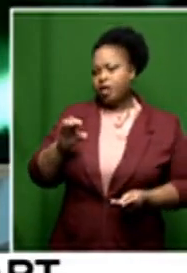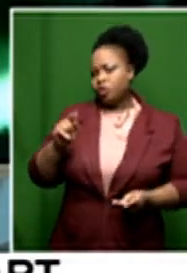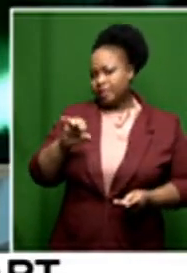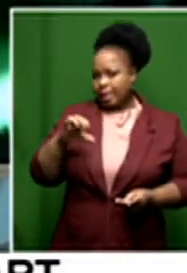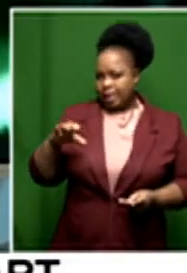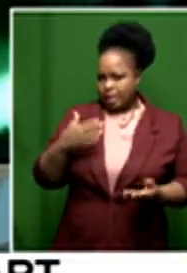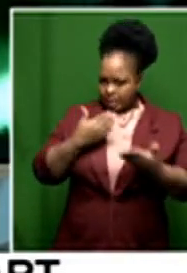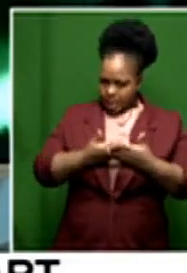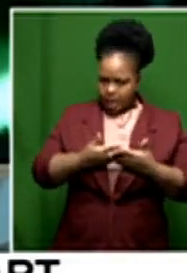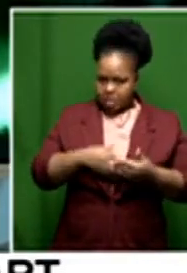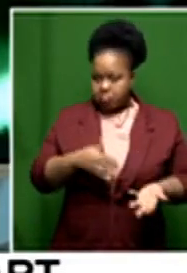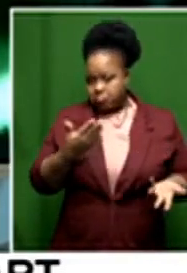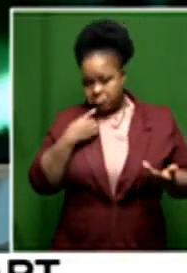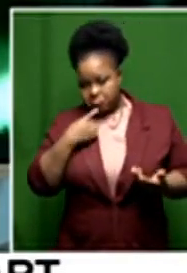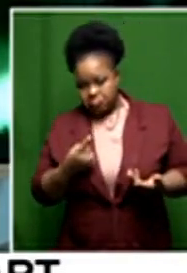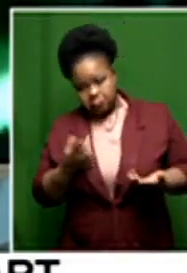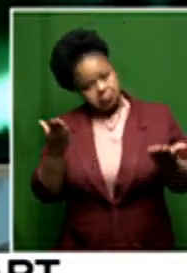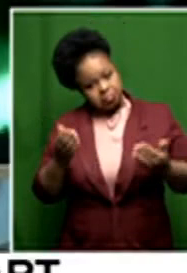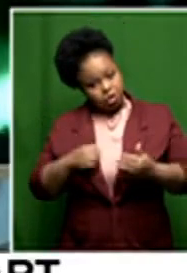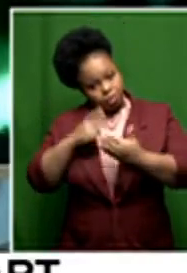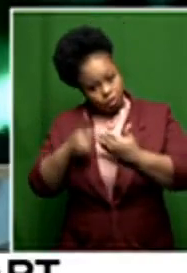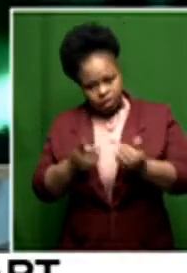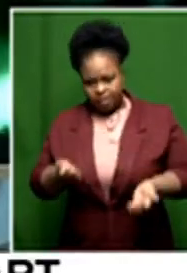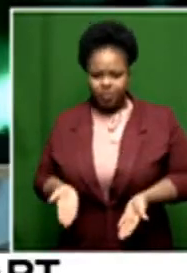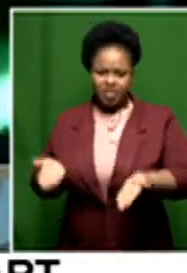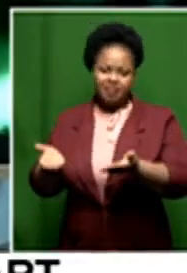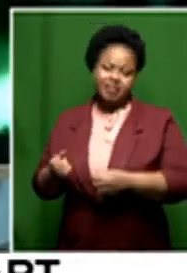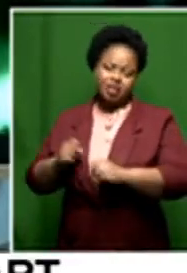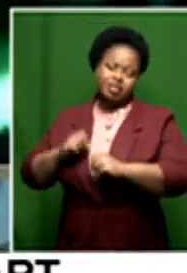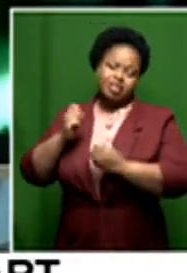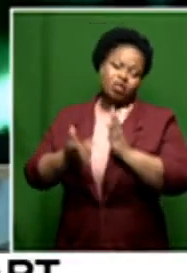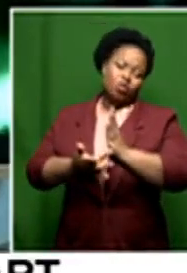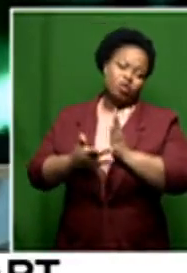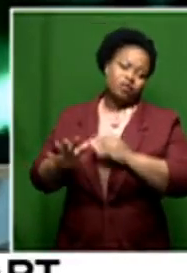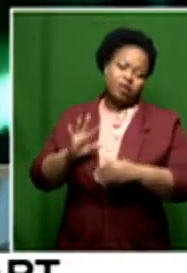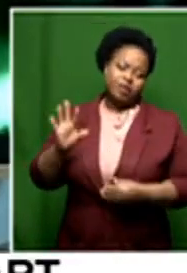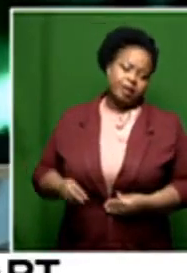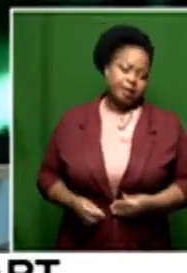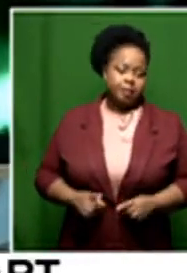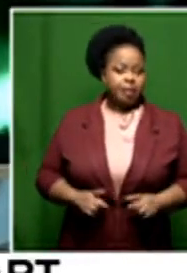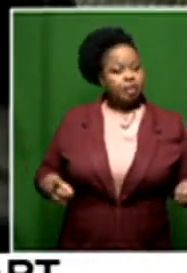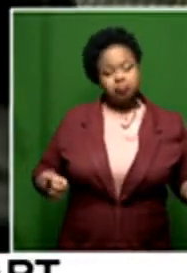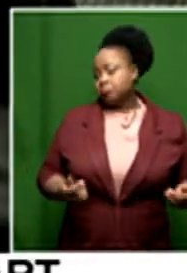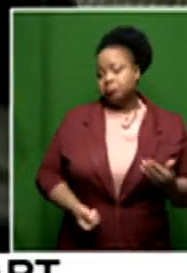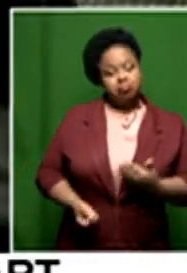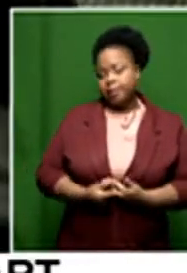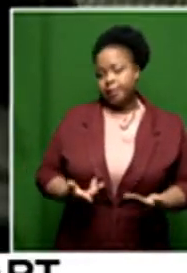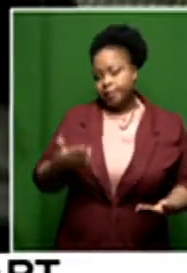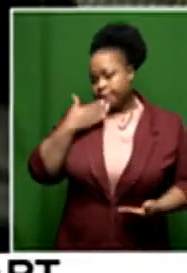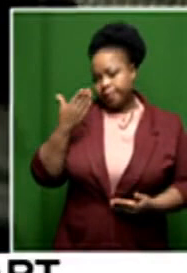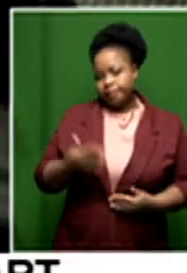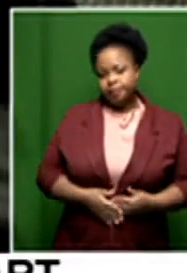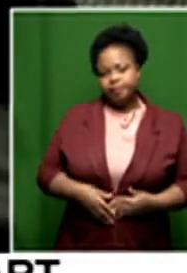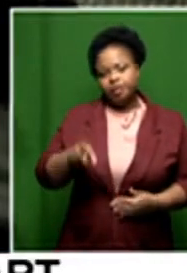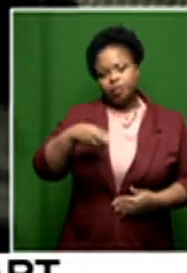knocked on the door and say, you know, this is a great project. We will give you the technology for Africa. But this has not happened. The